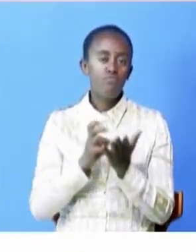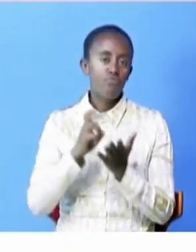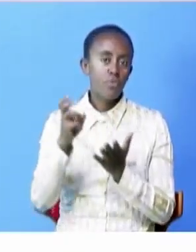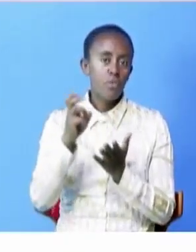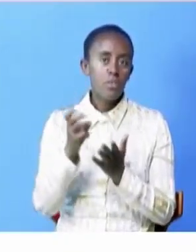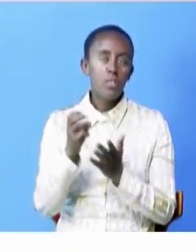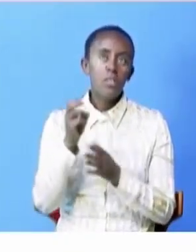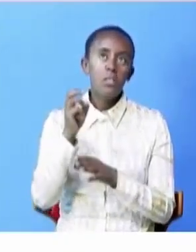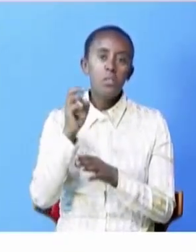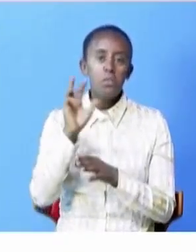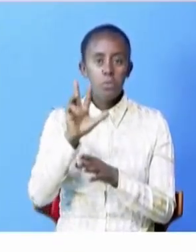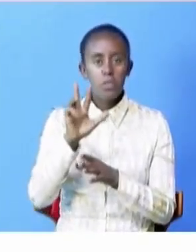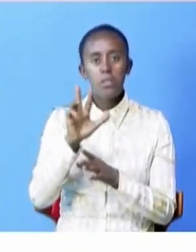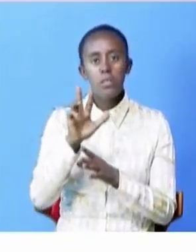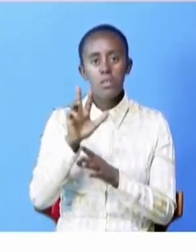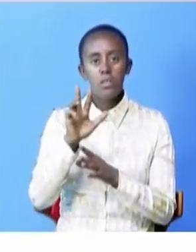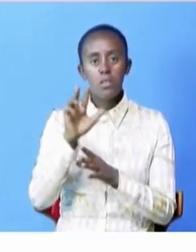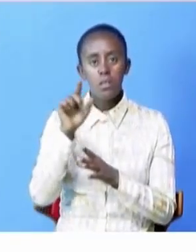3